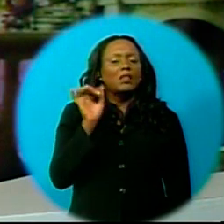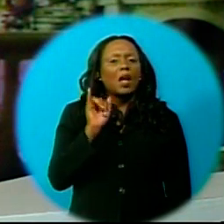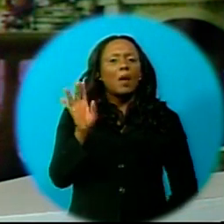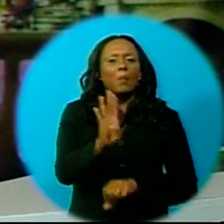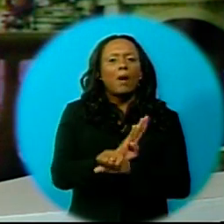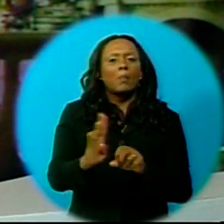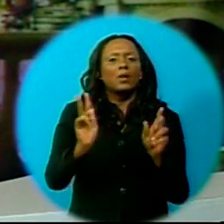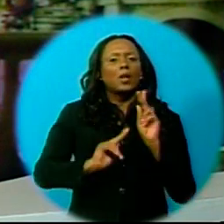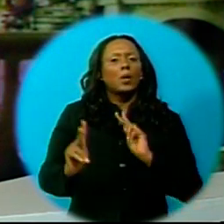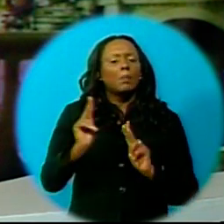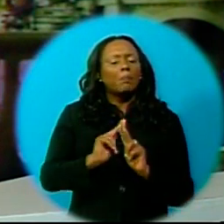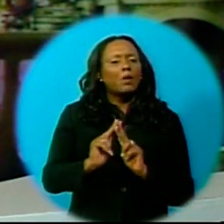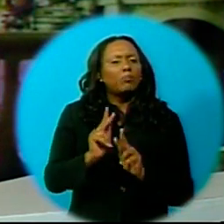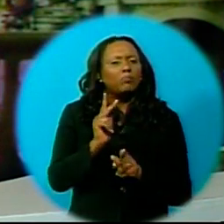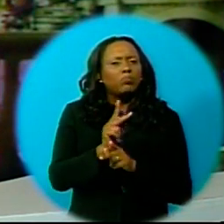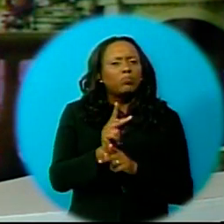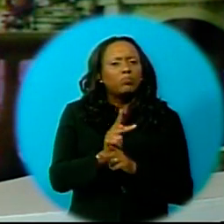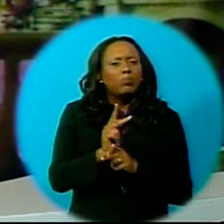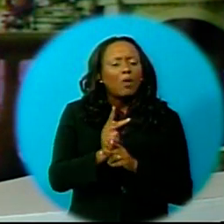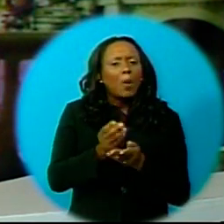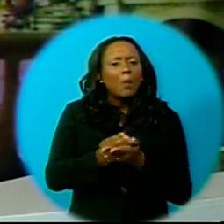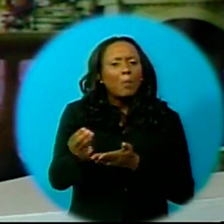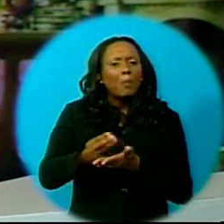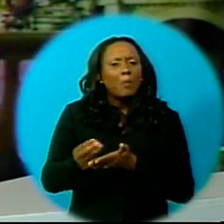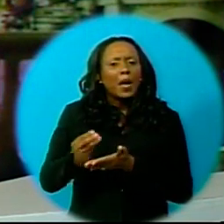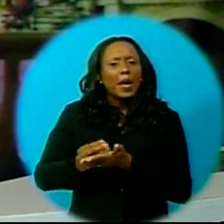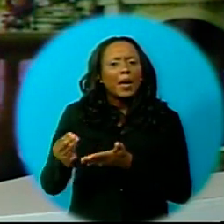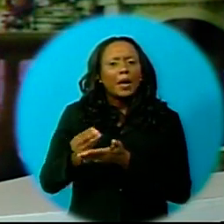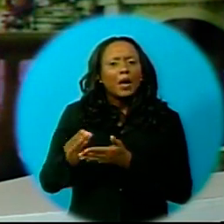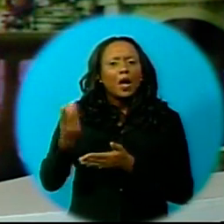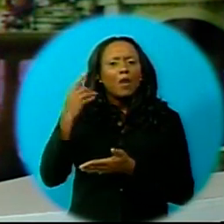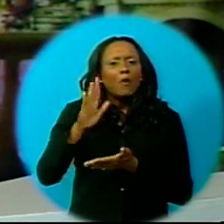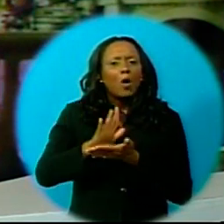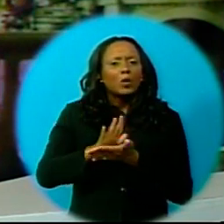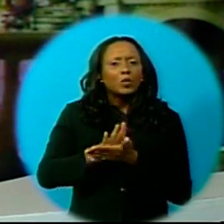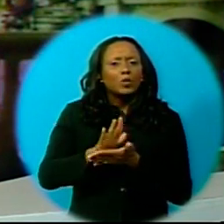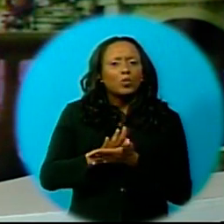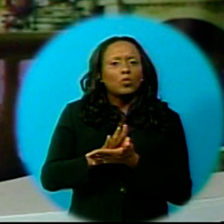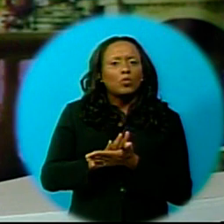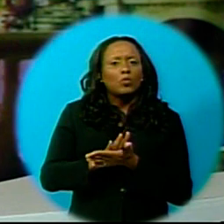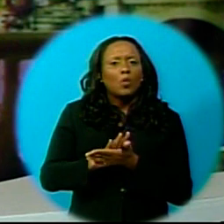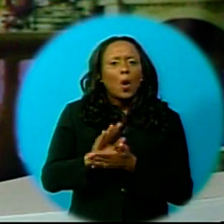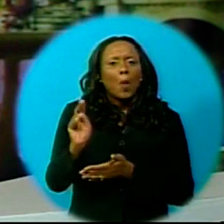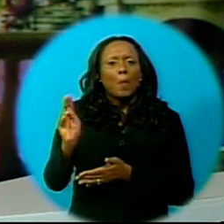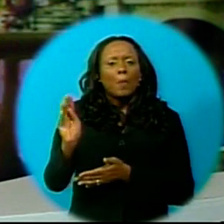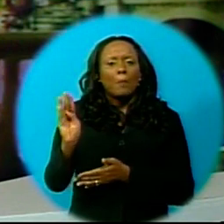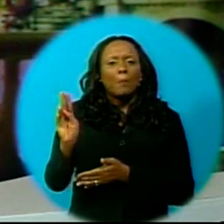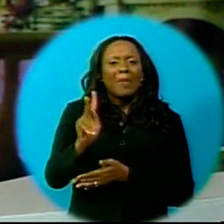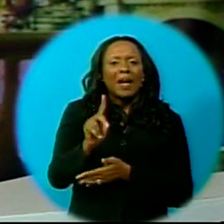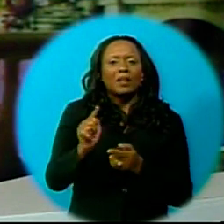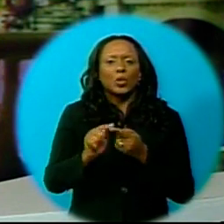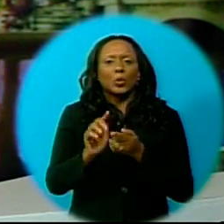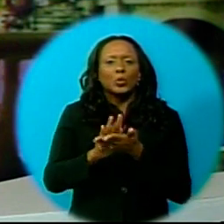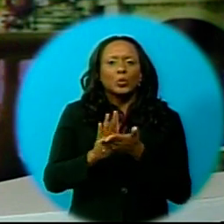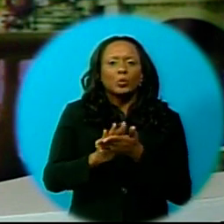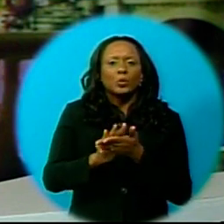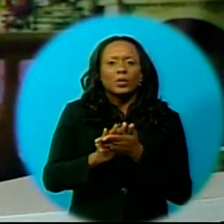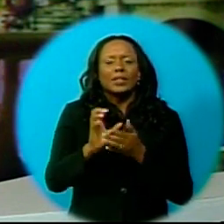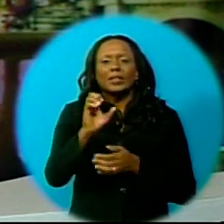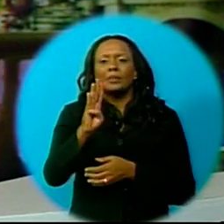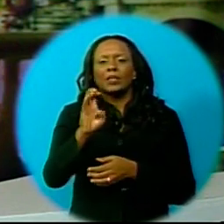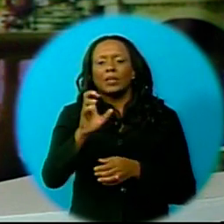Barbadians appear to be adopting a cautious approach to their back-to-school shopping this time around. A CBC team visited a number